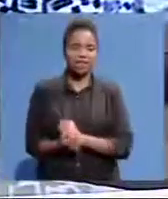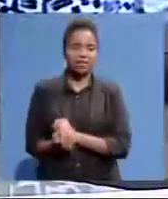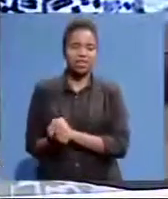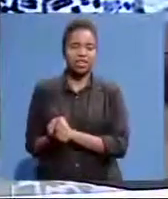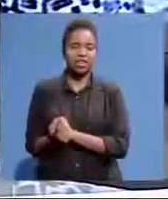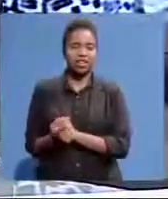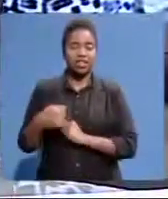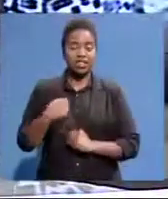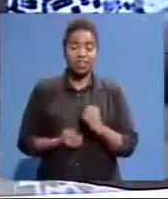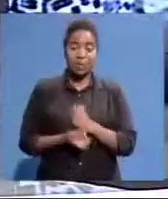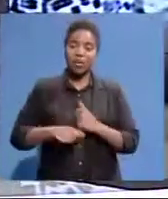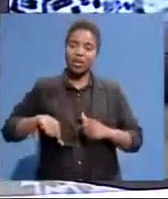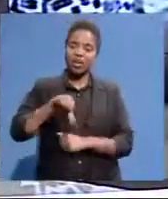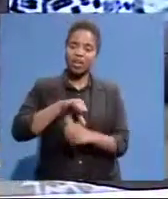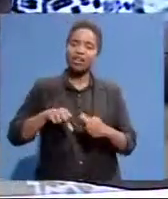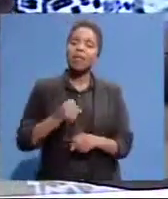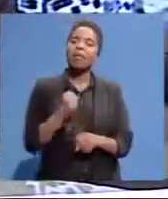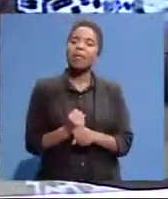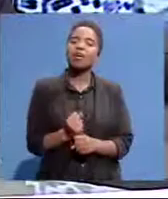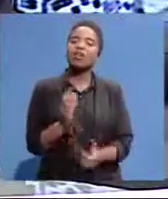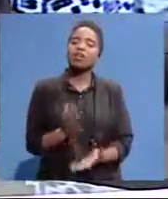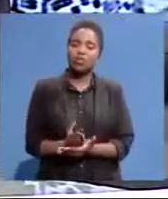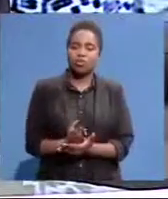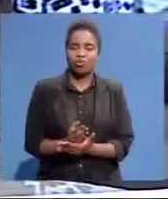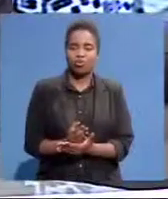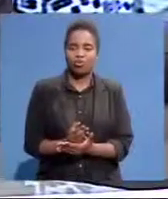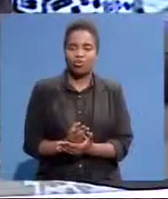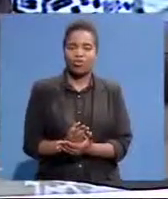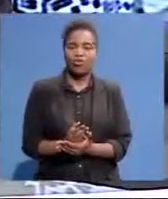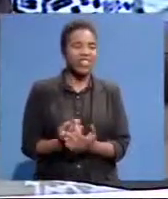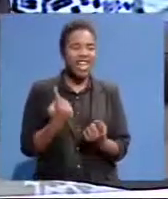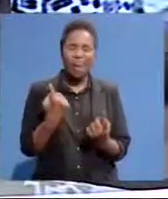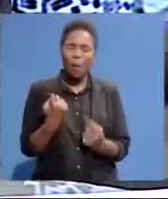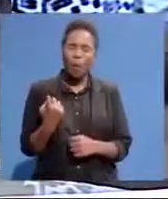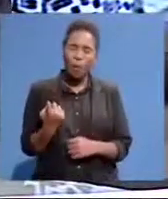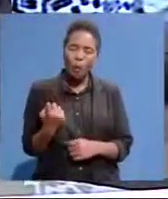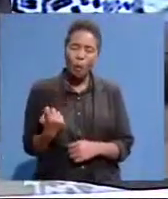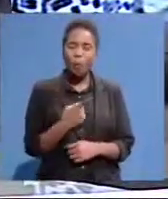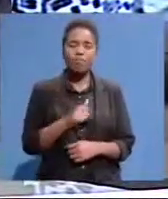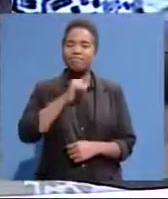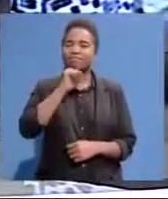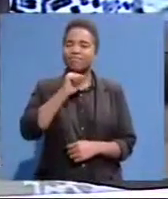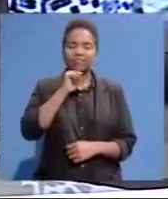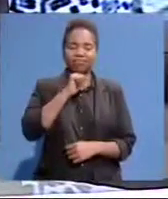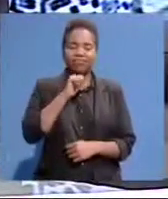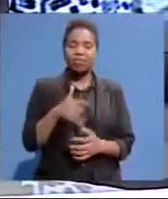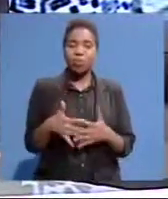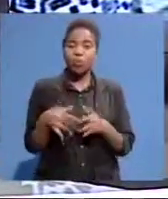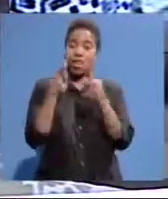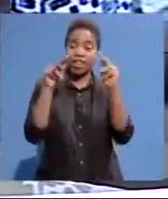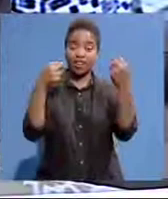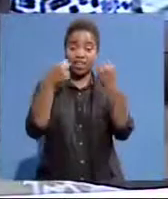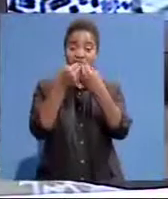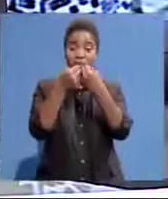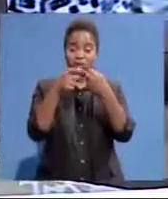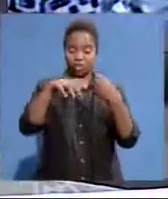our society. So we have to ensure that every level we make this country ungovernable